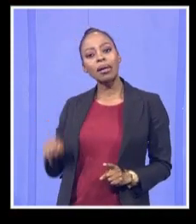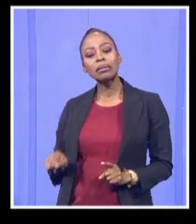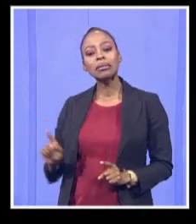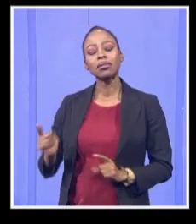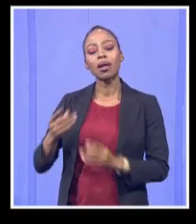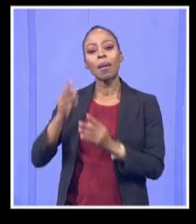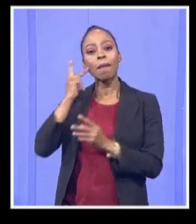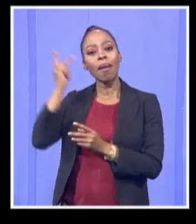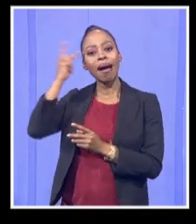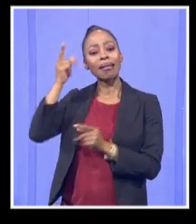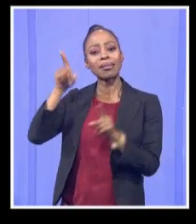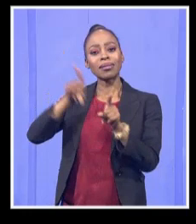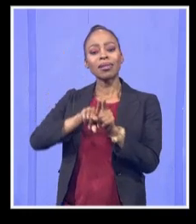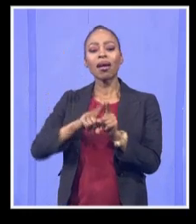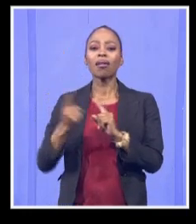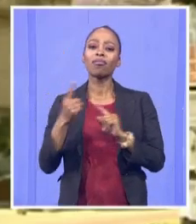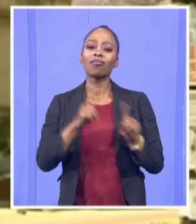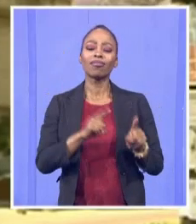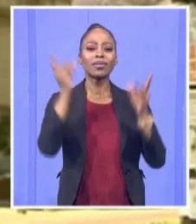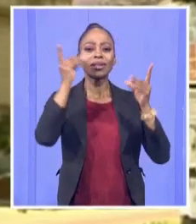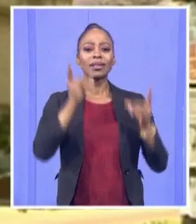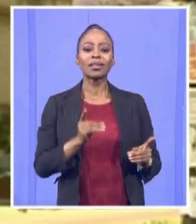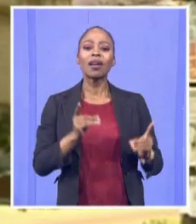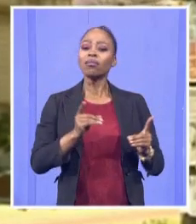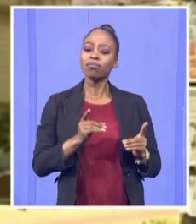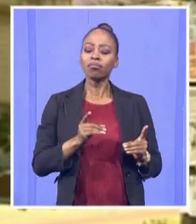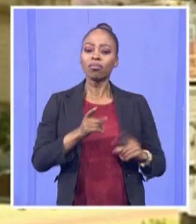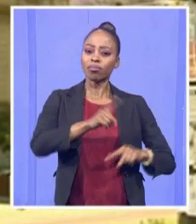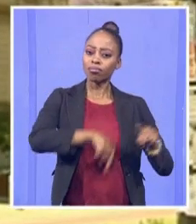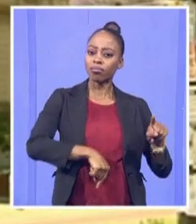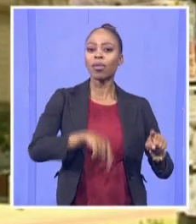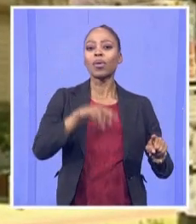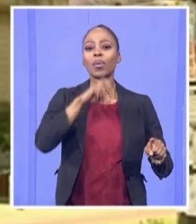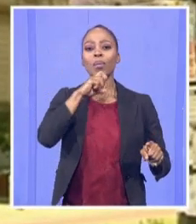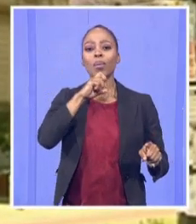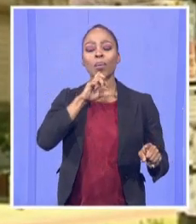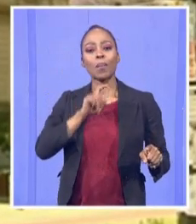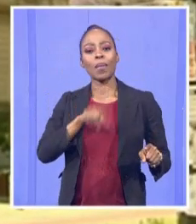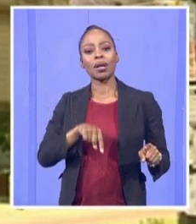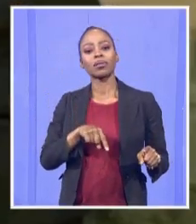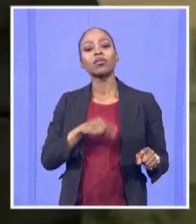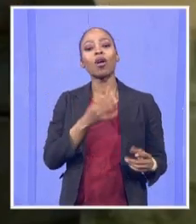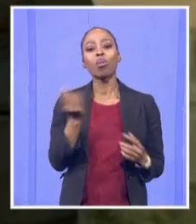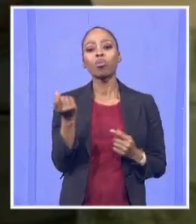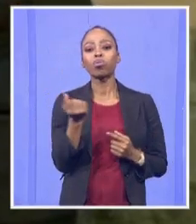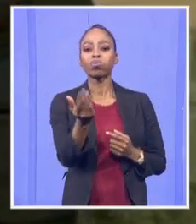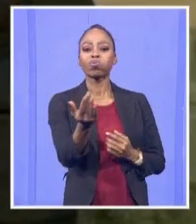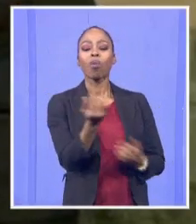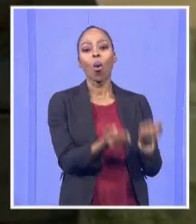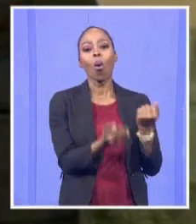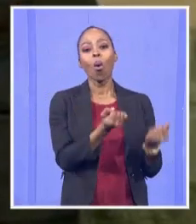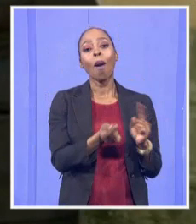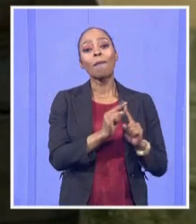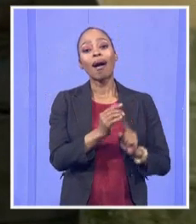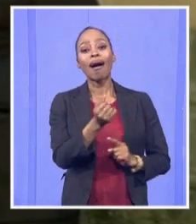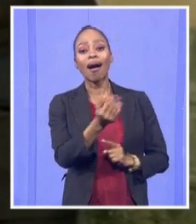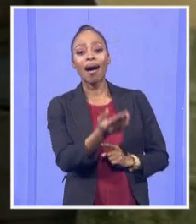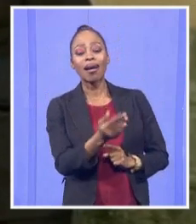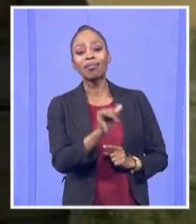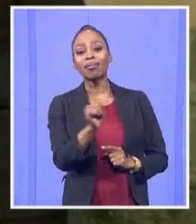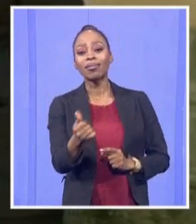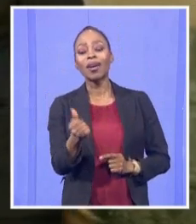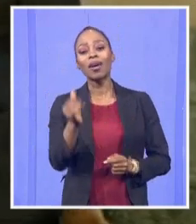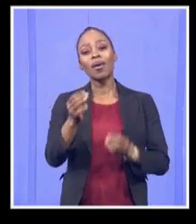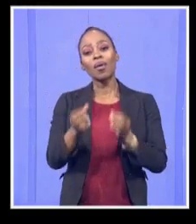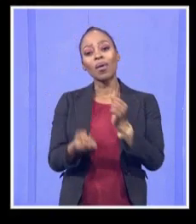parents have also taken the decision to enthrone Prince Lekukela to court. That application is due to be